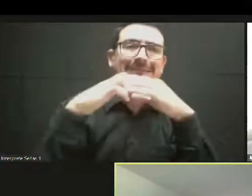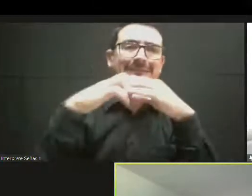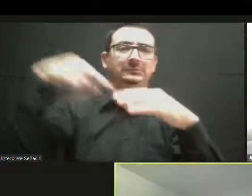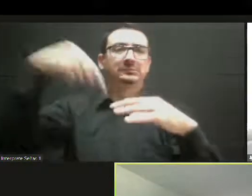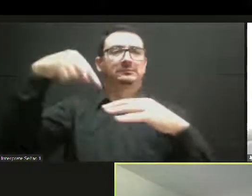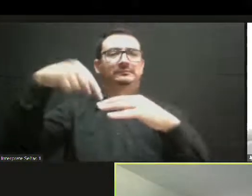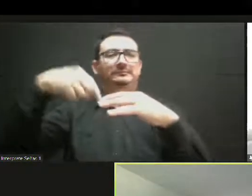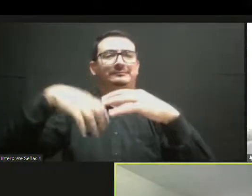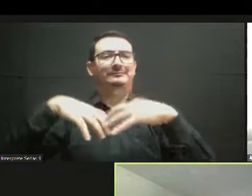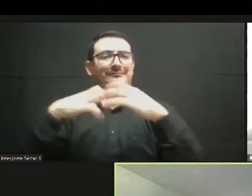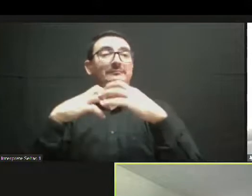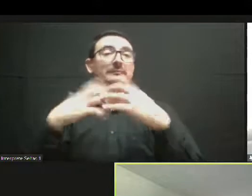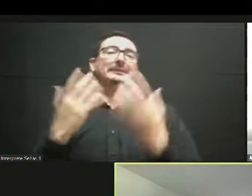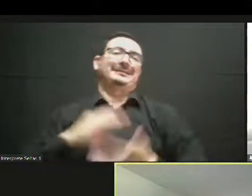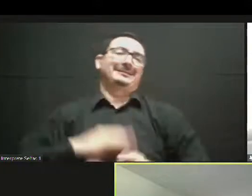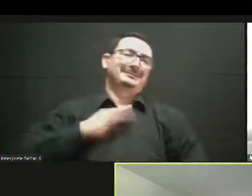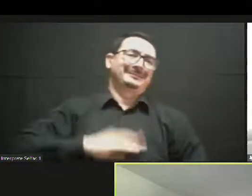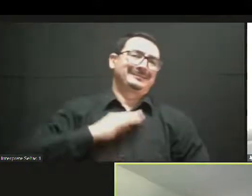hand with companies.